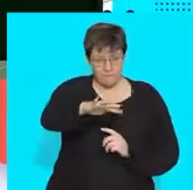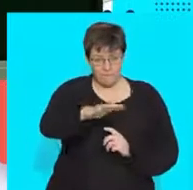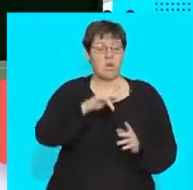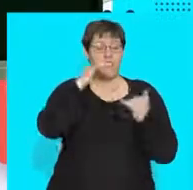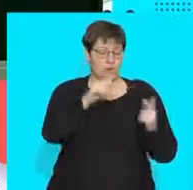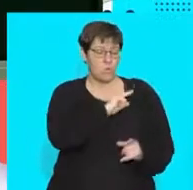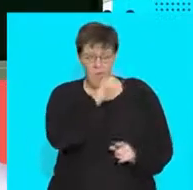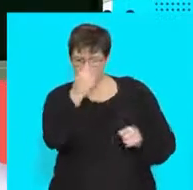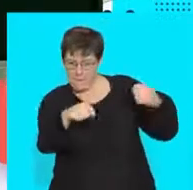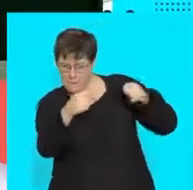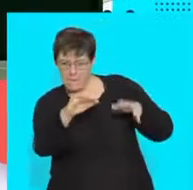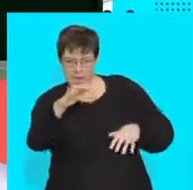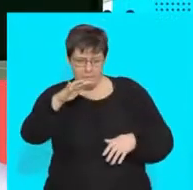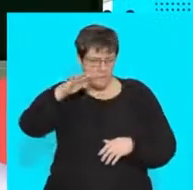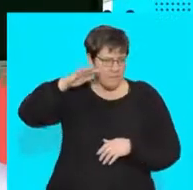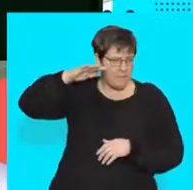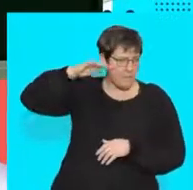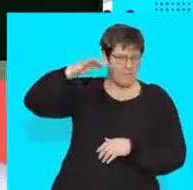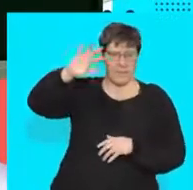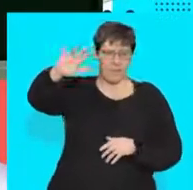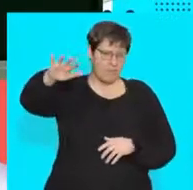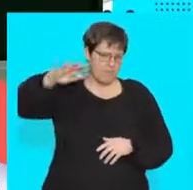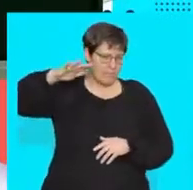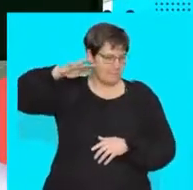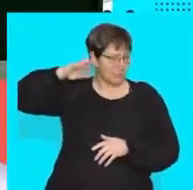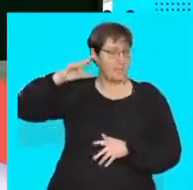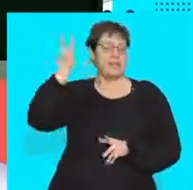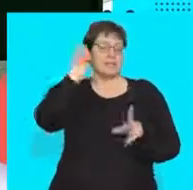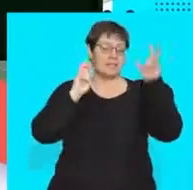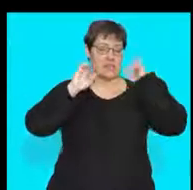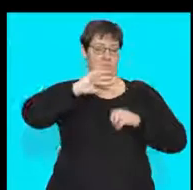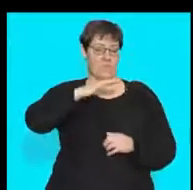your ear by the means of a sound wave. Right.